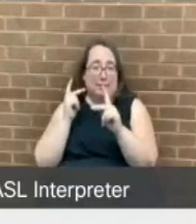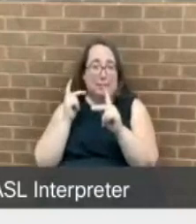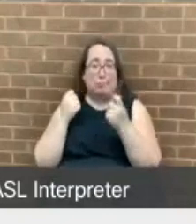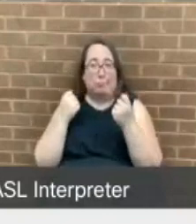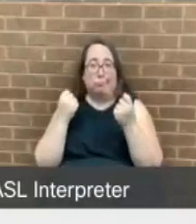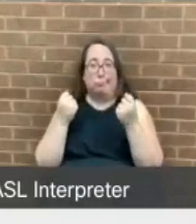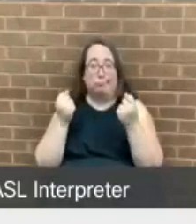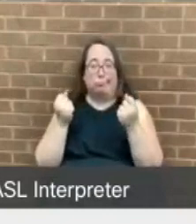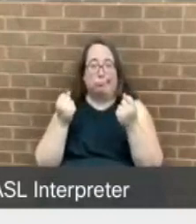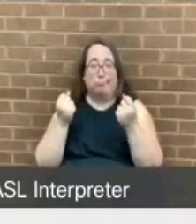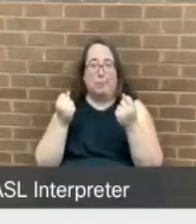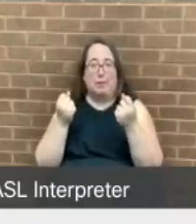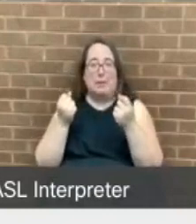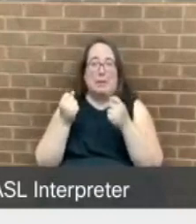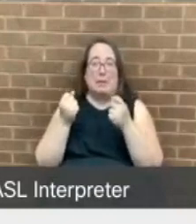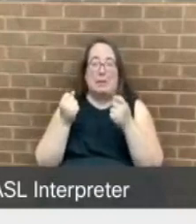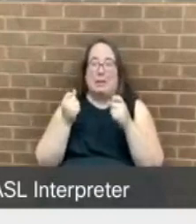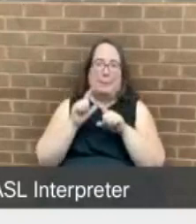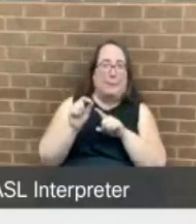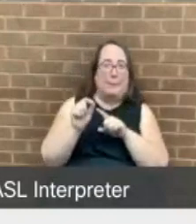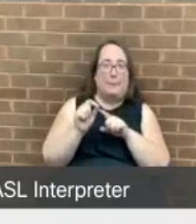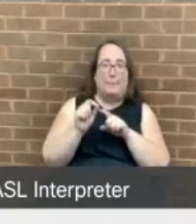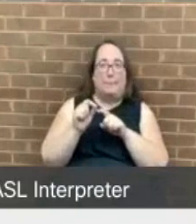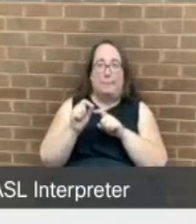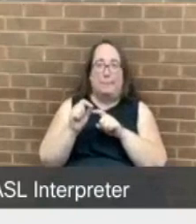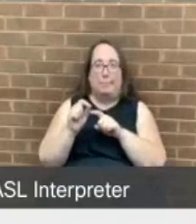either speed-related or